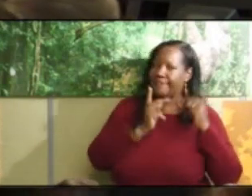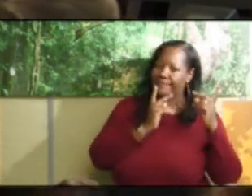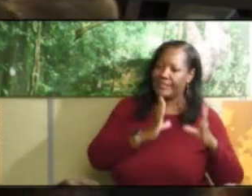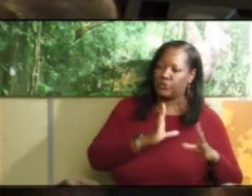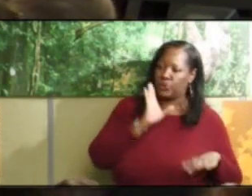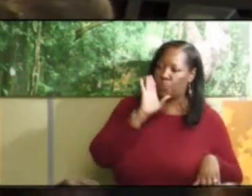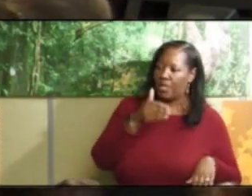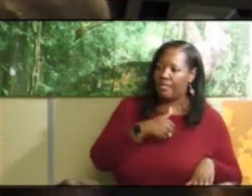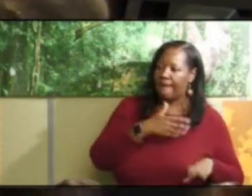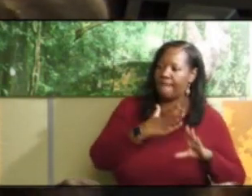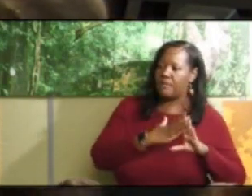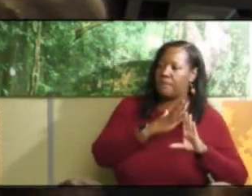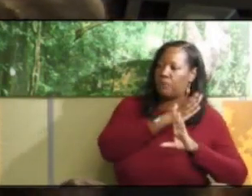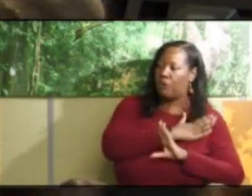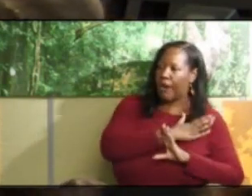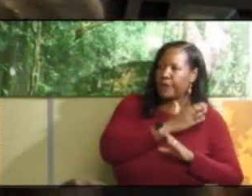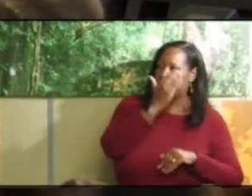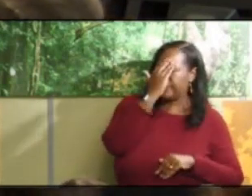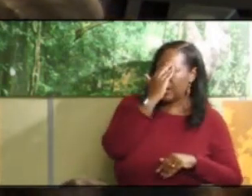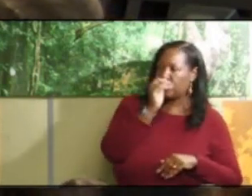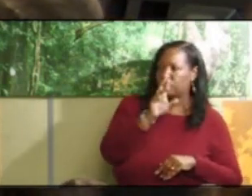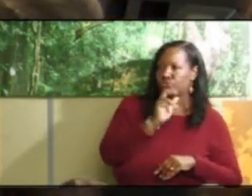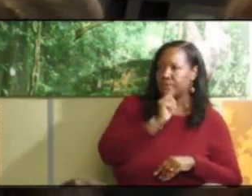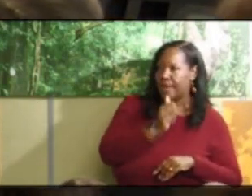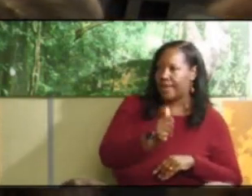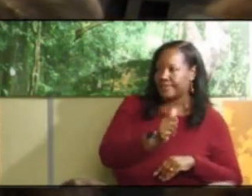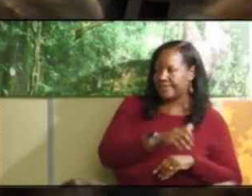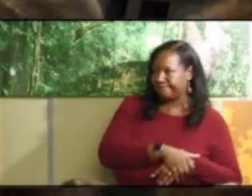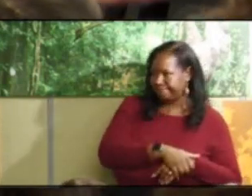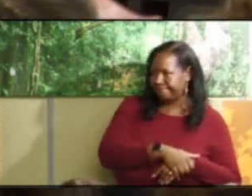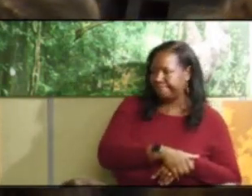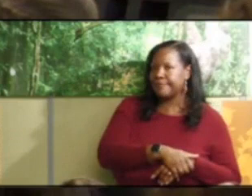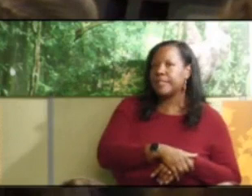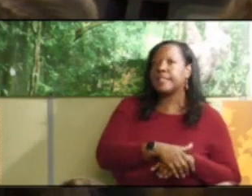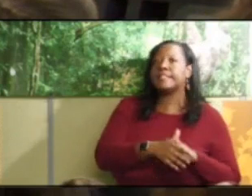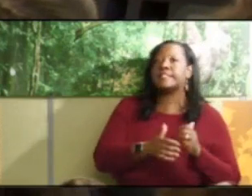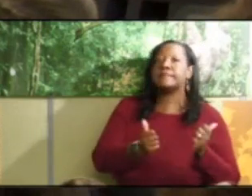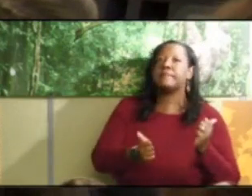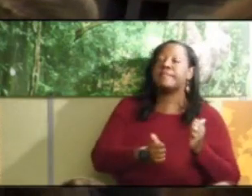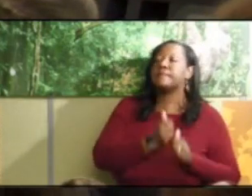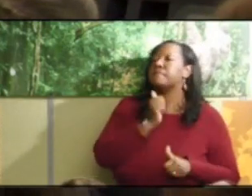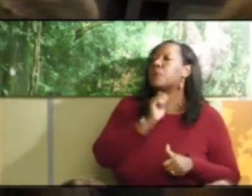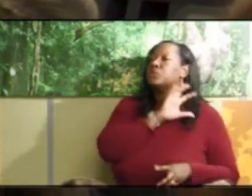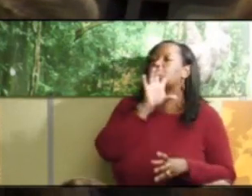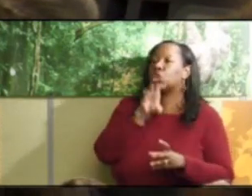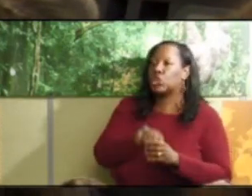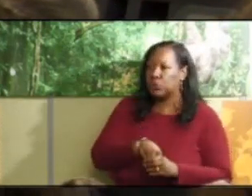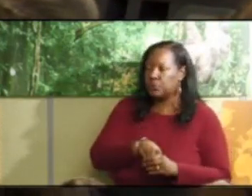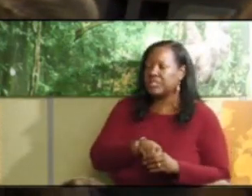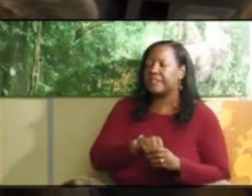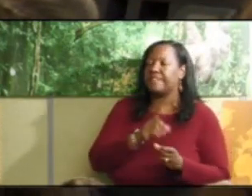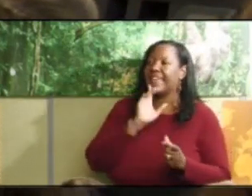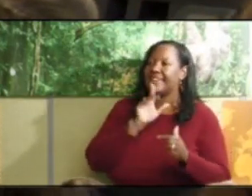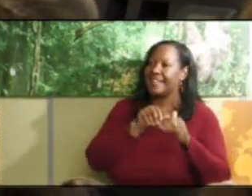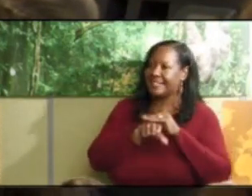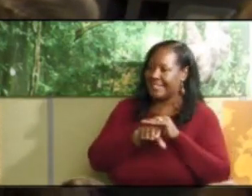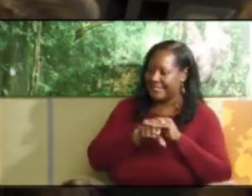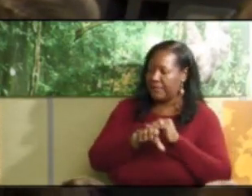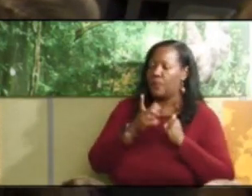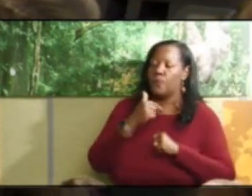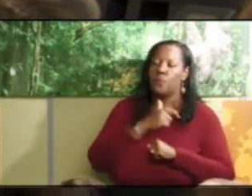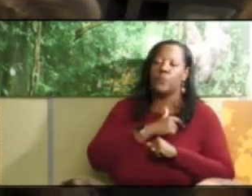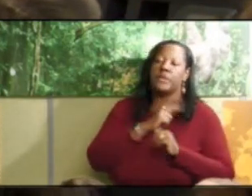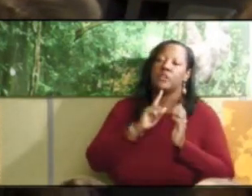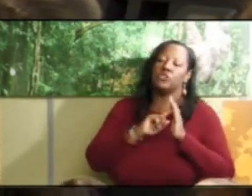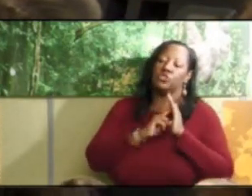have prior knowledge. So we're to be the most inclusive and accessible. We try to start